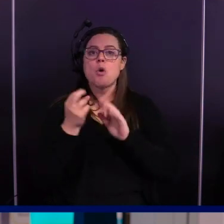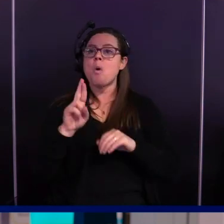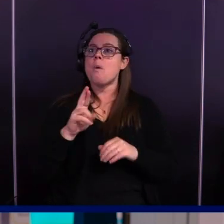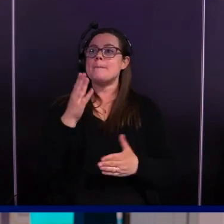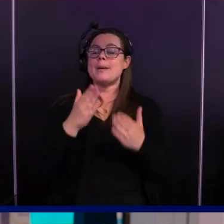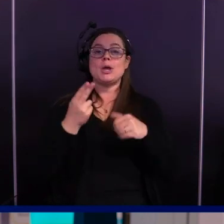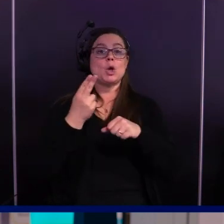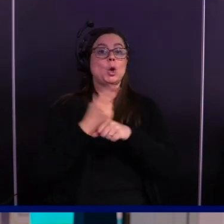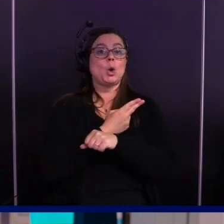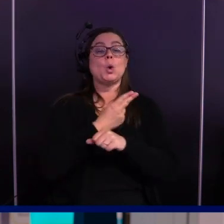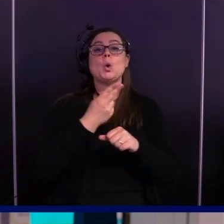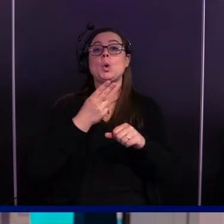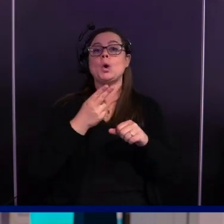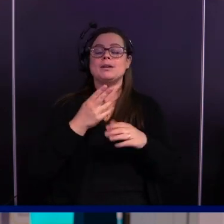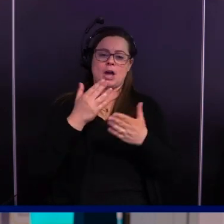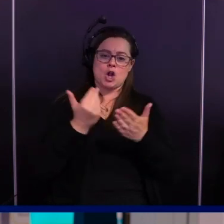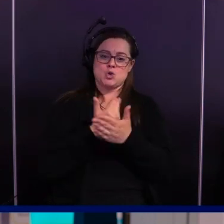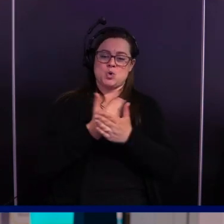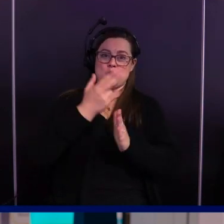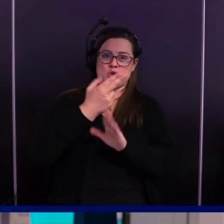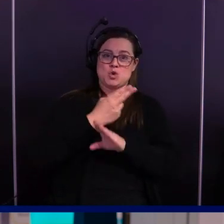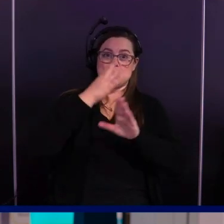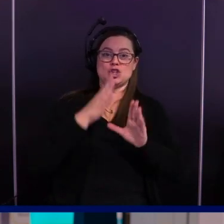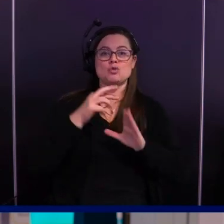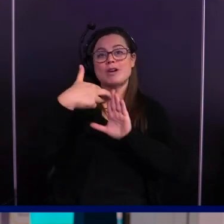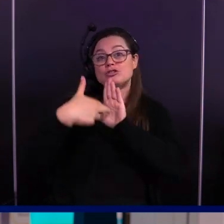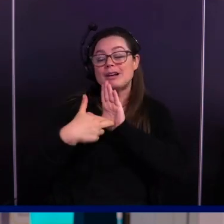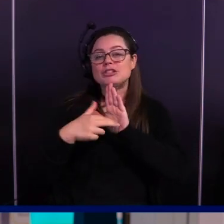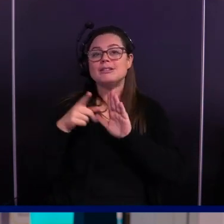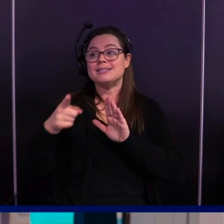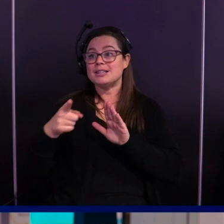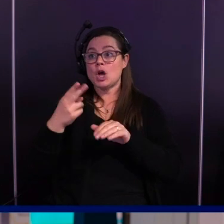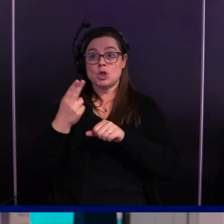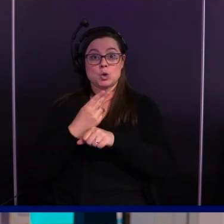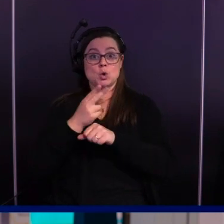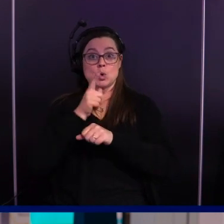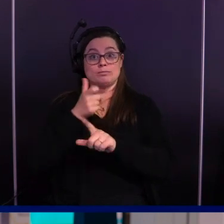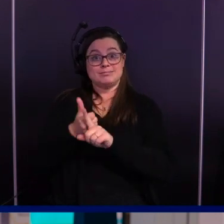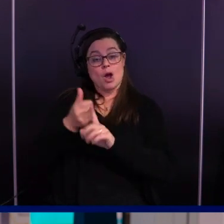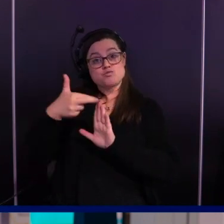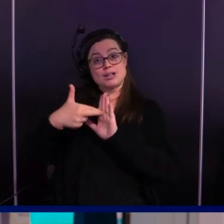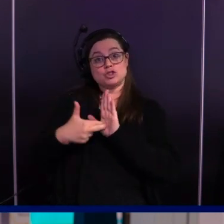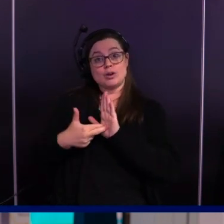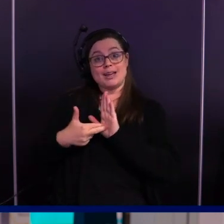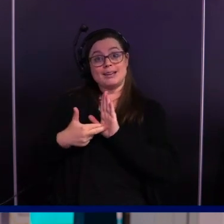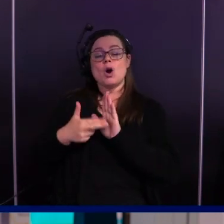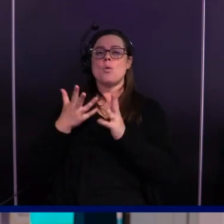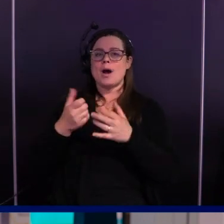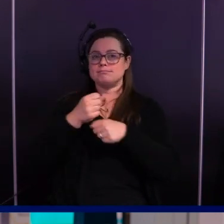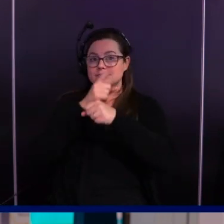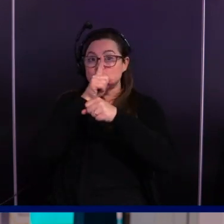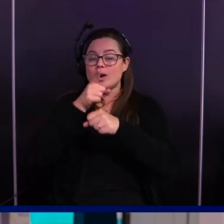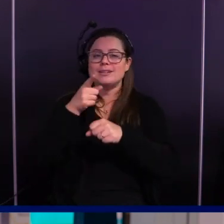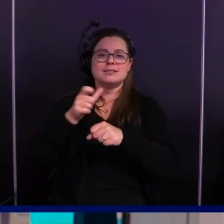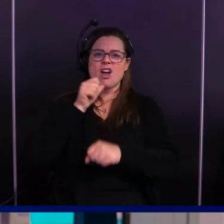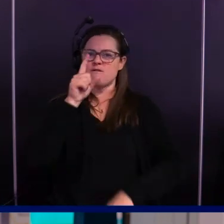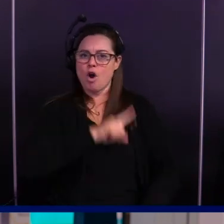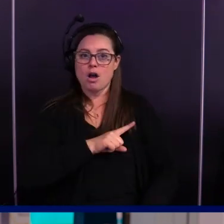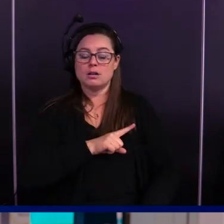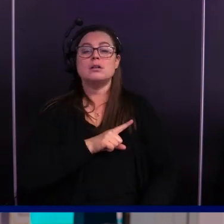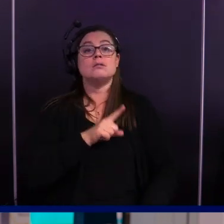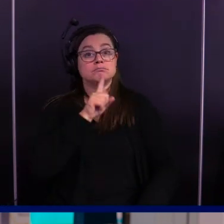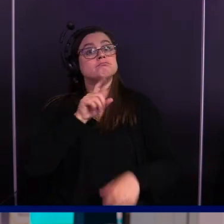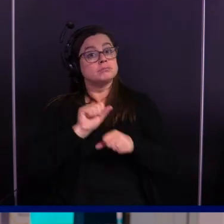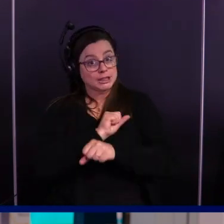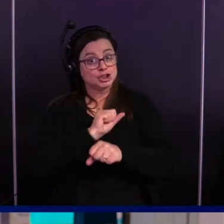user registration. You want to make sure that the user who are registering, that user is not fraudulent, he is a legit, or he or she